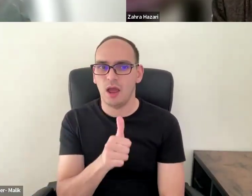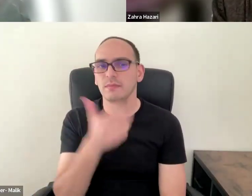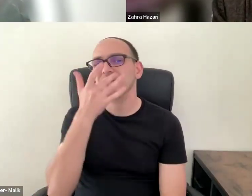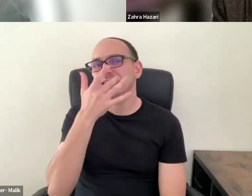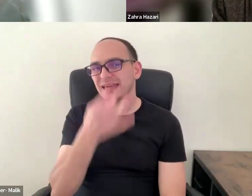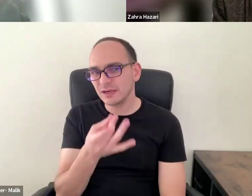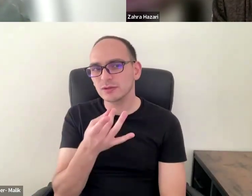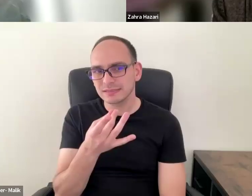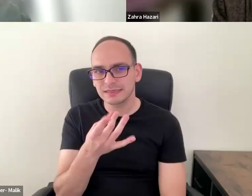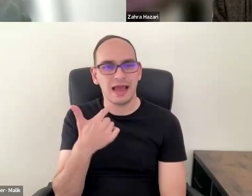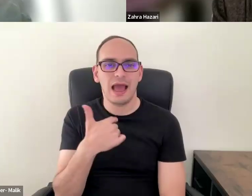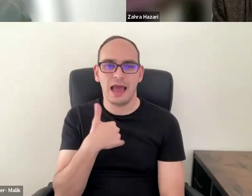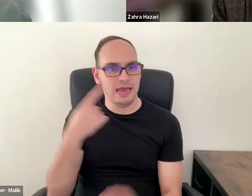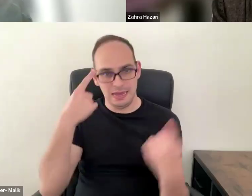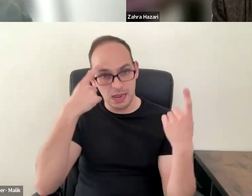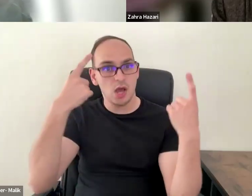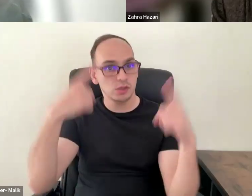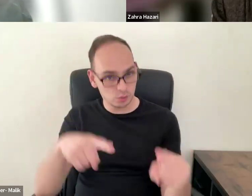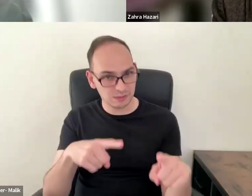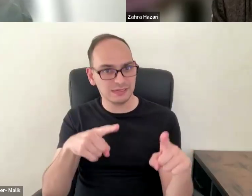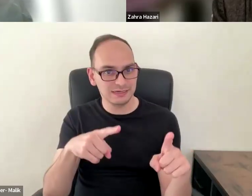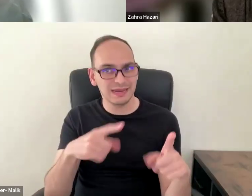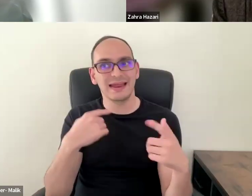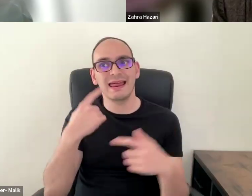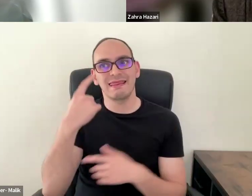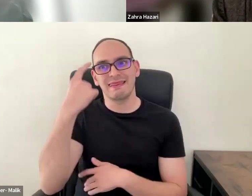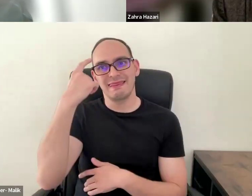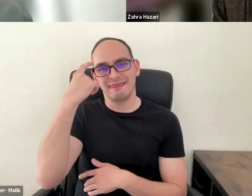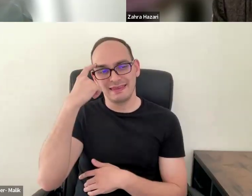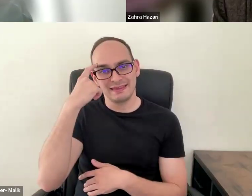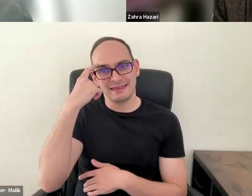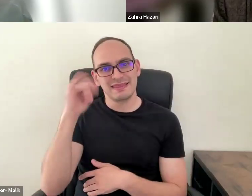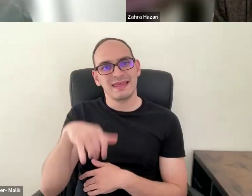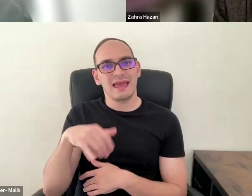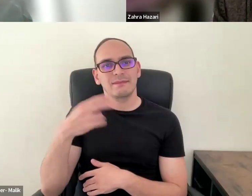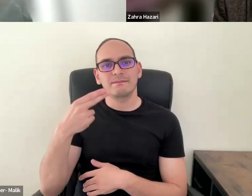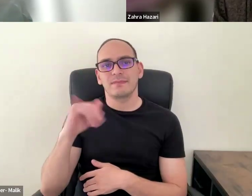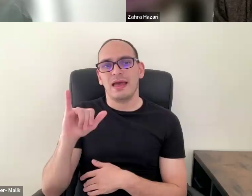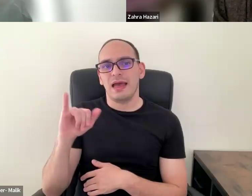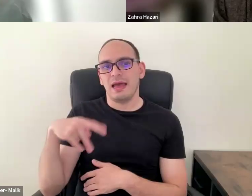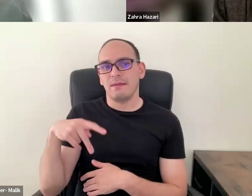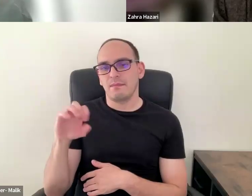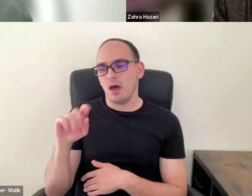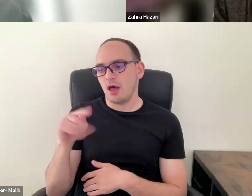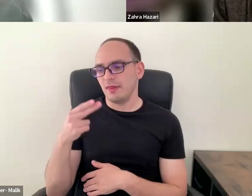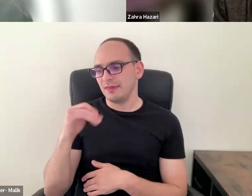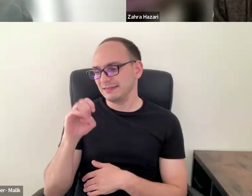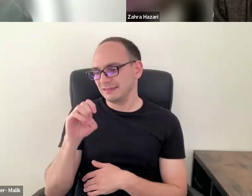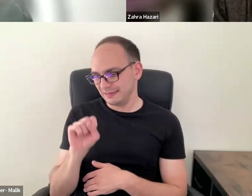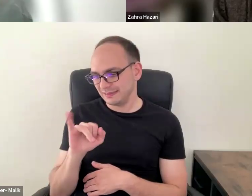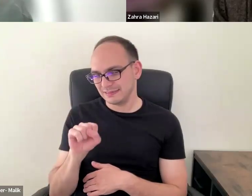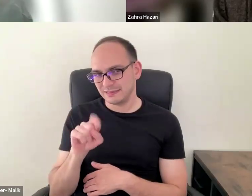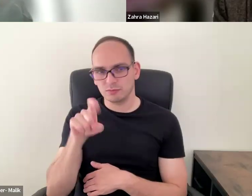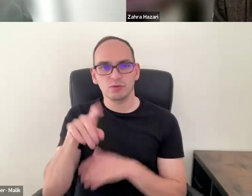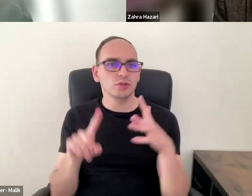direction, because I completely agree with you that I do think that that hypothesis would show in